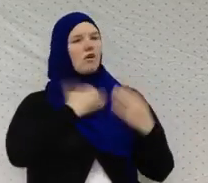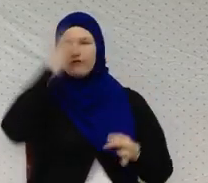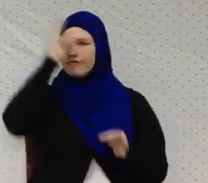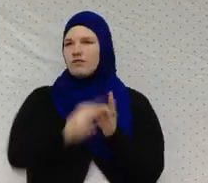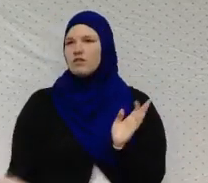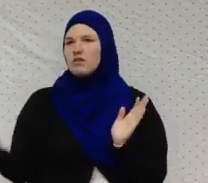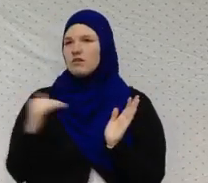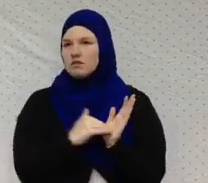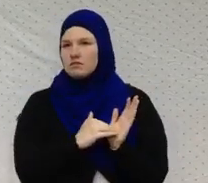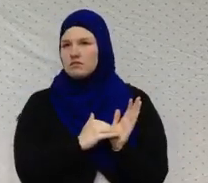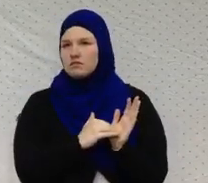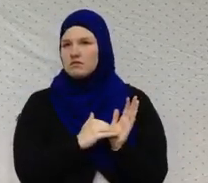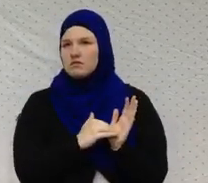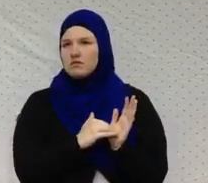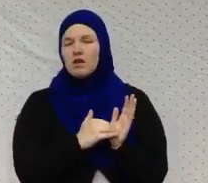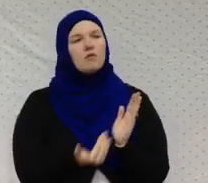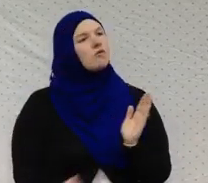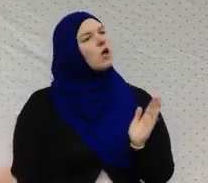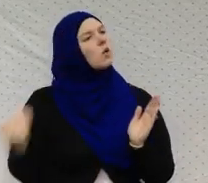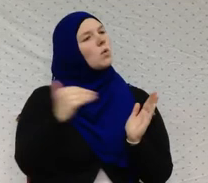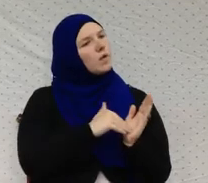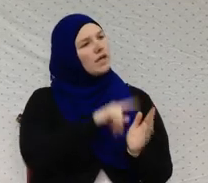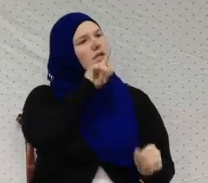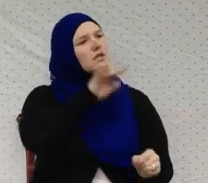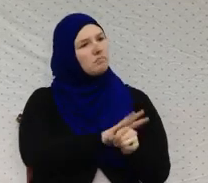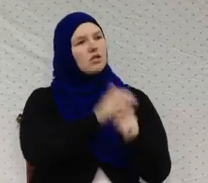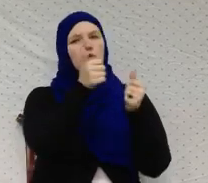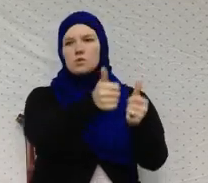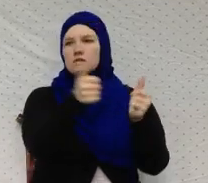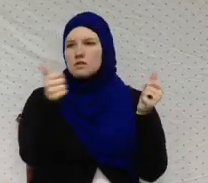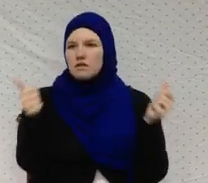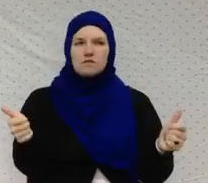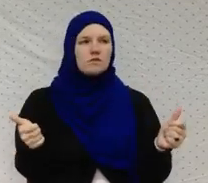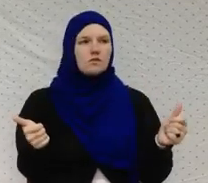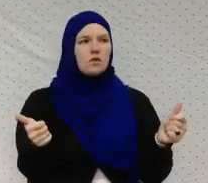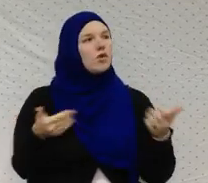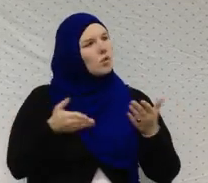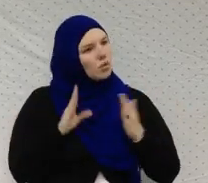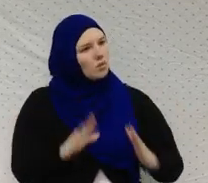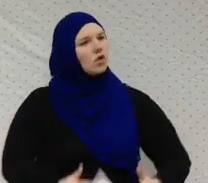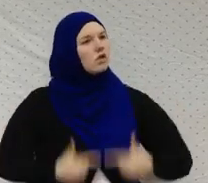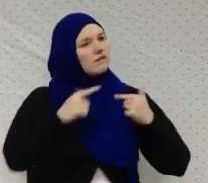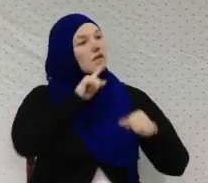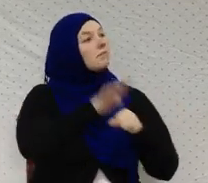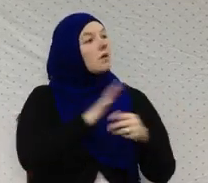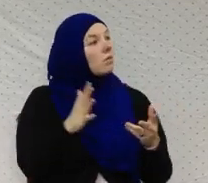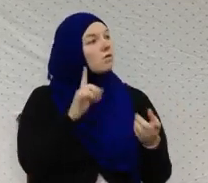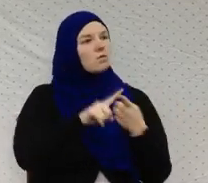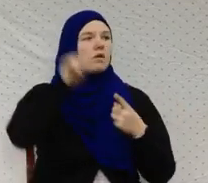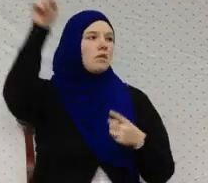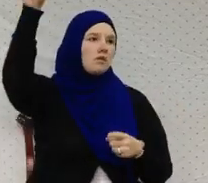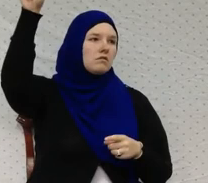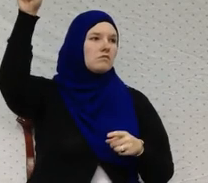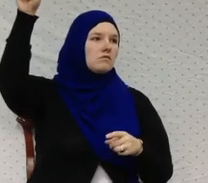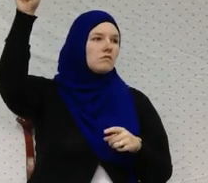revive our faith by rededicating our life and the way we live only to